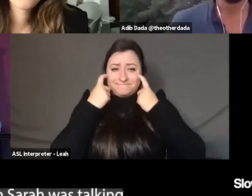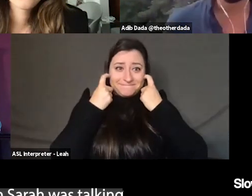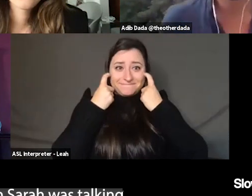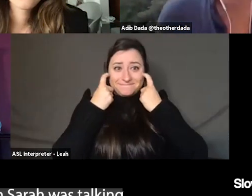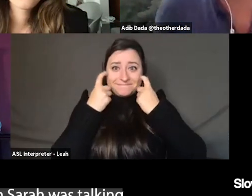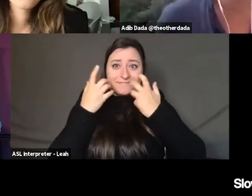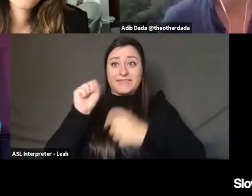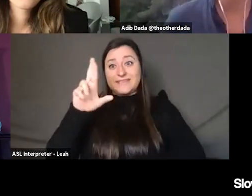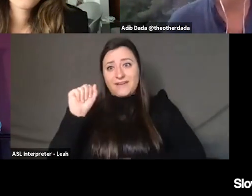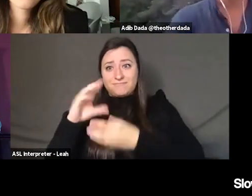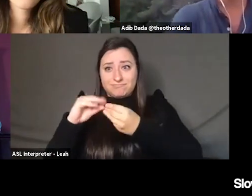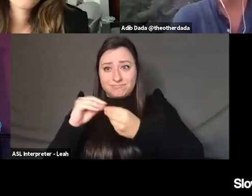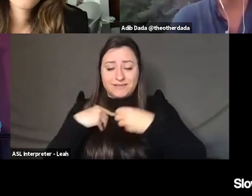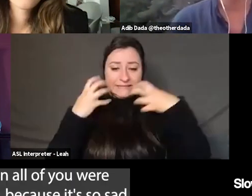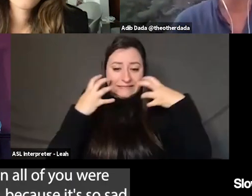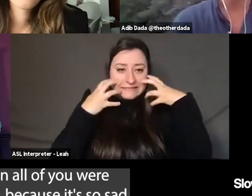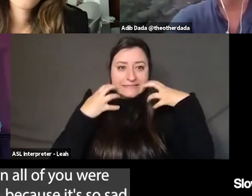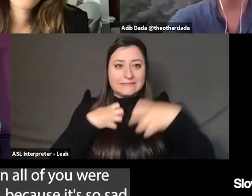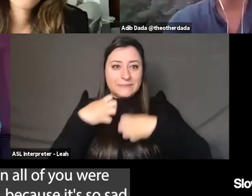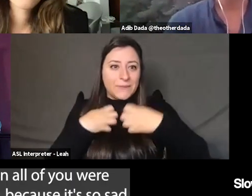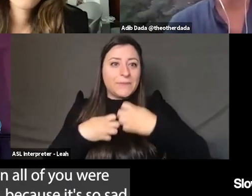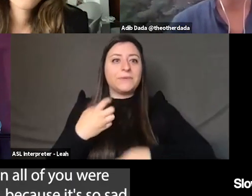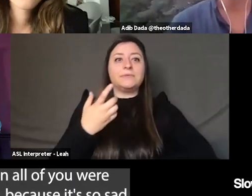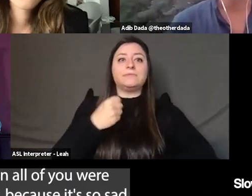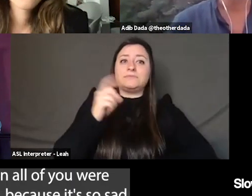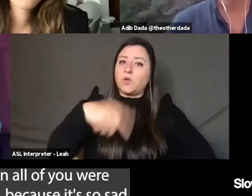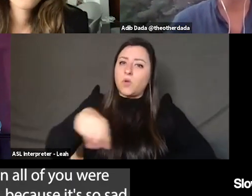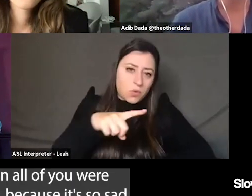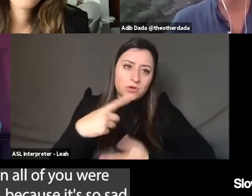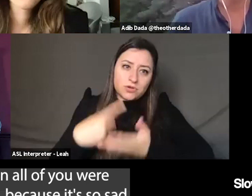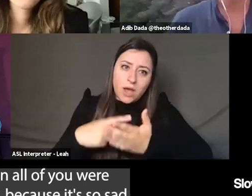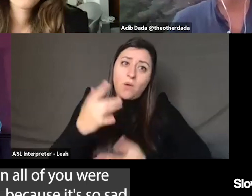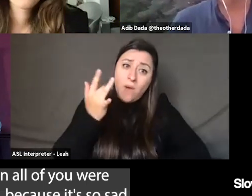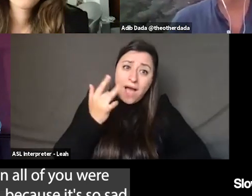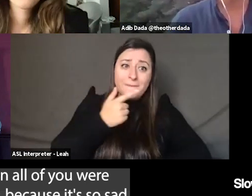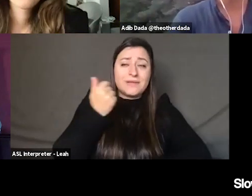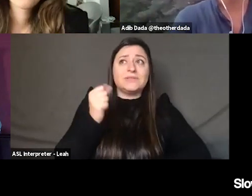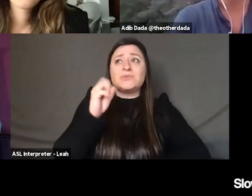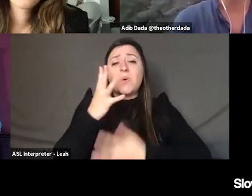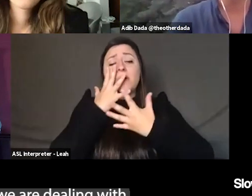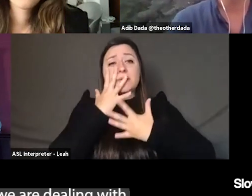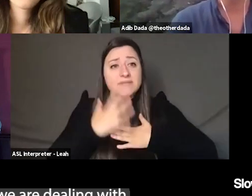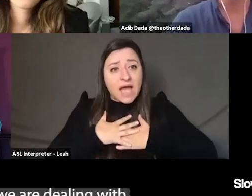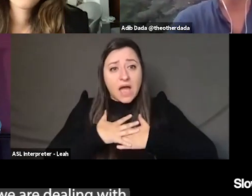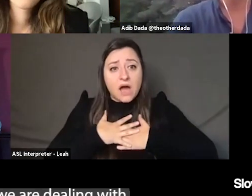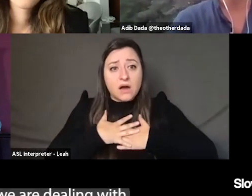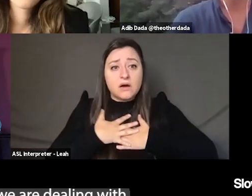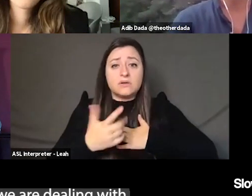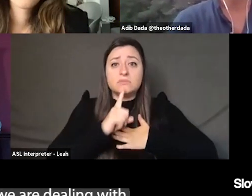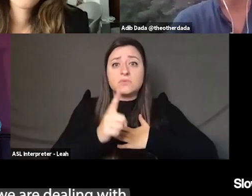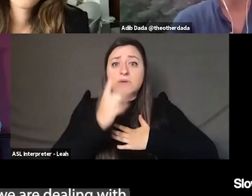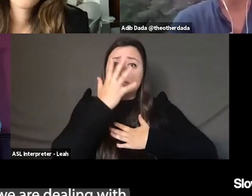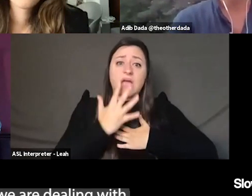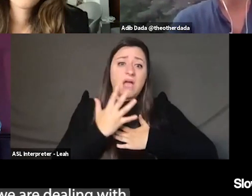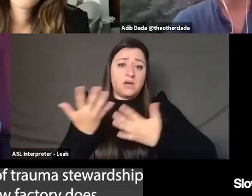when Sarah was talking, and also when all of you were talking, actually, because it's so sad. It's so sad what